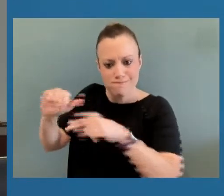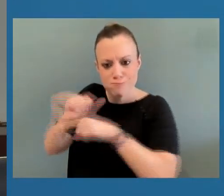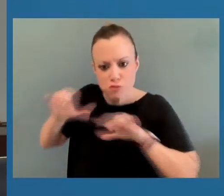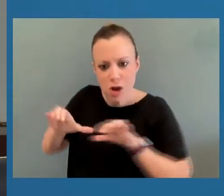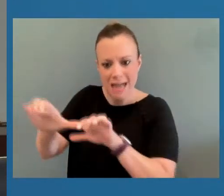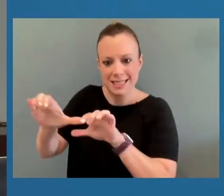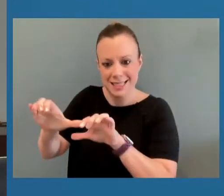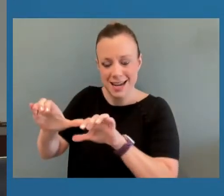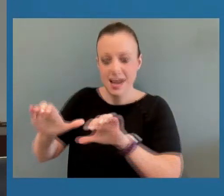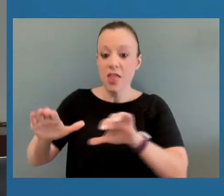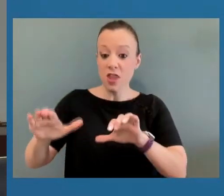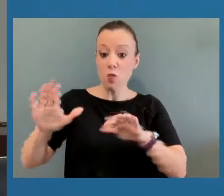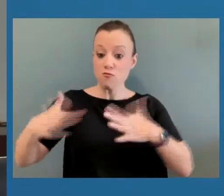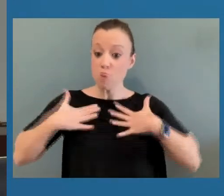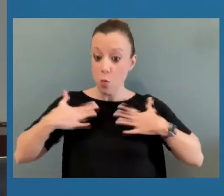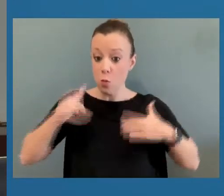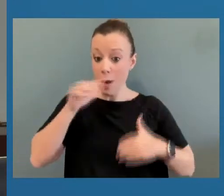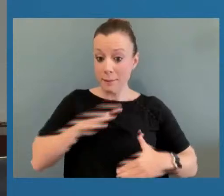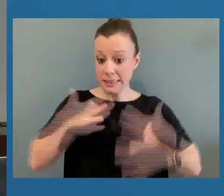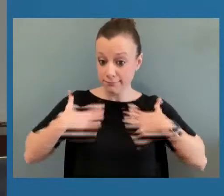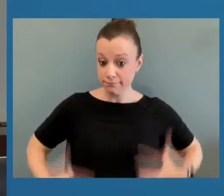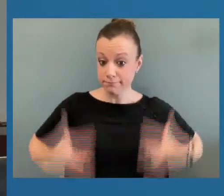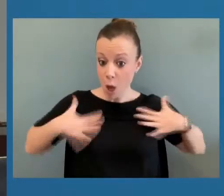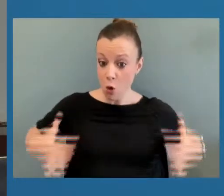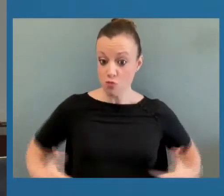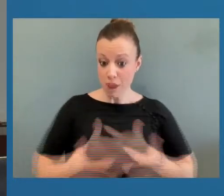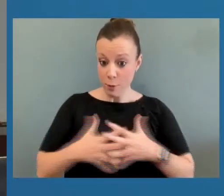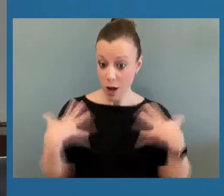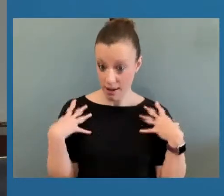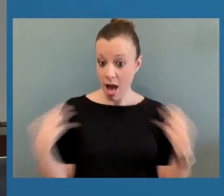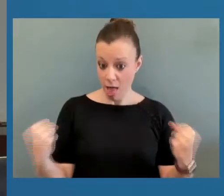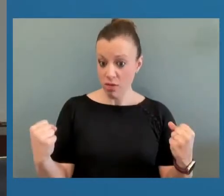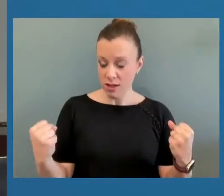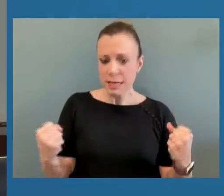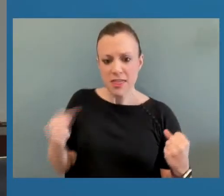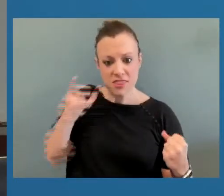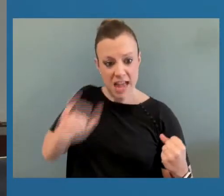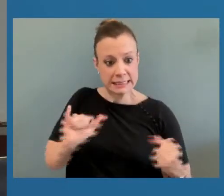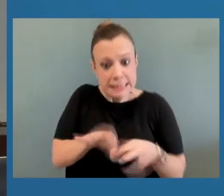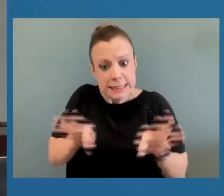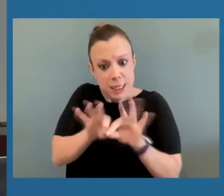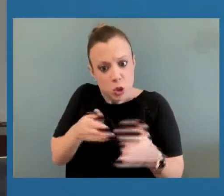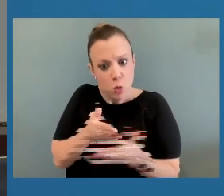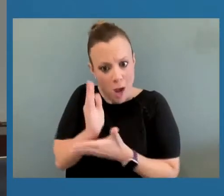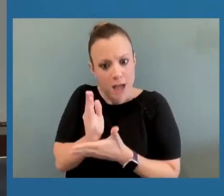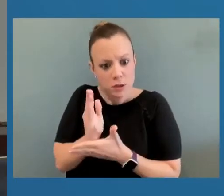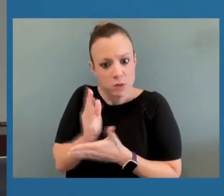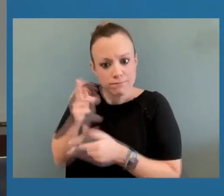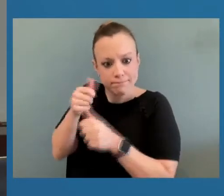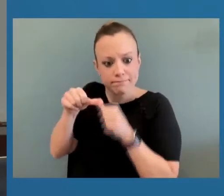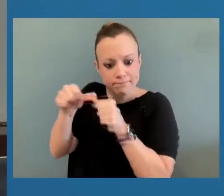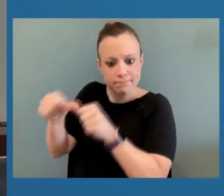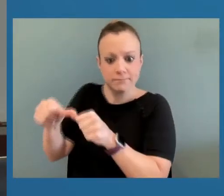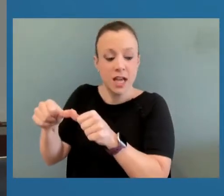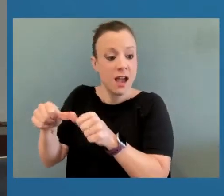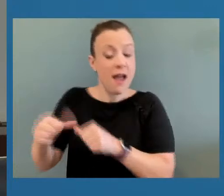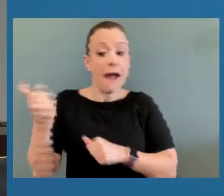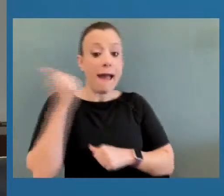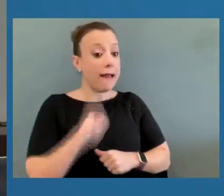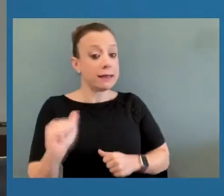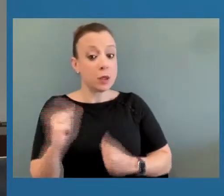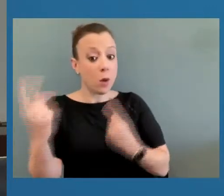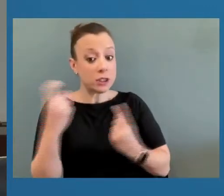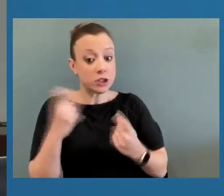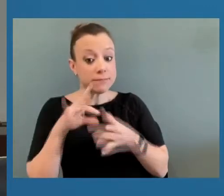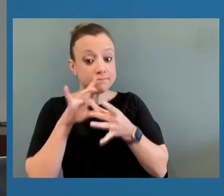reproductive health, which I believe is an essential right. Any questions? We're going to do on topics about abortion.